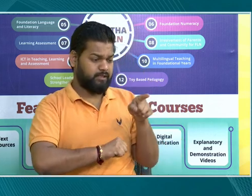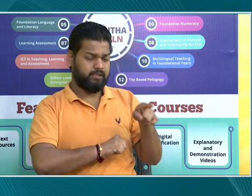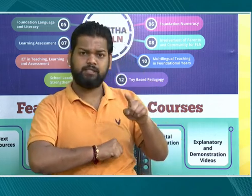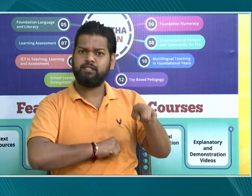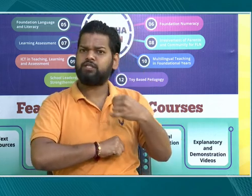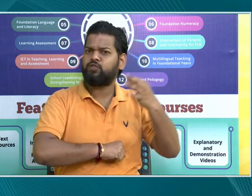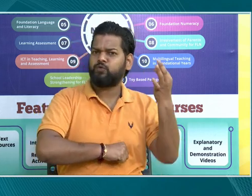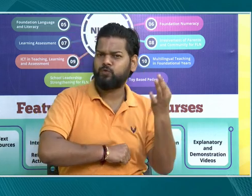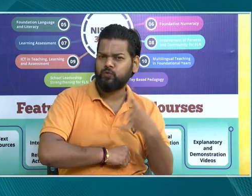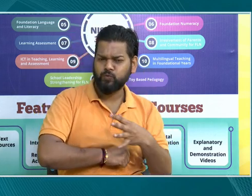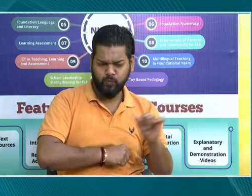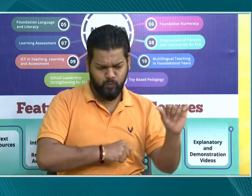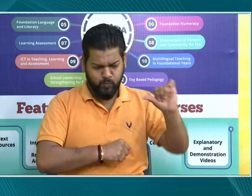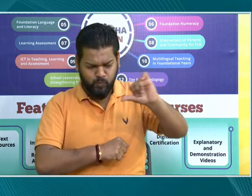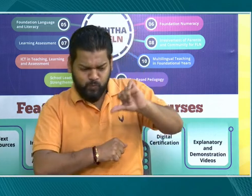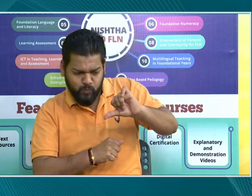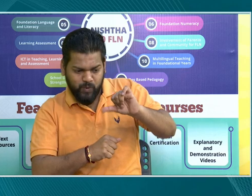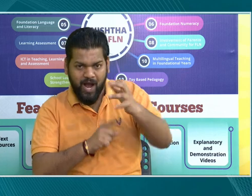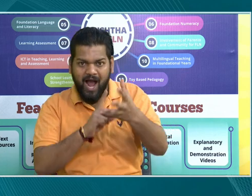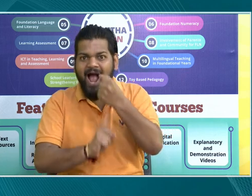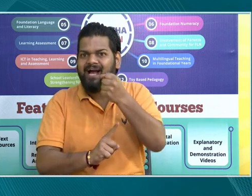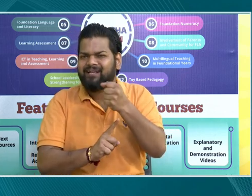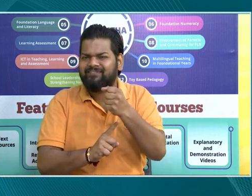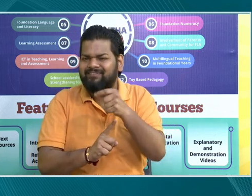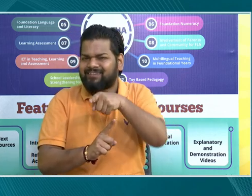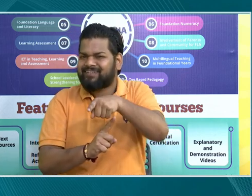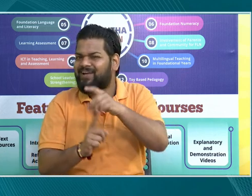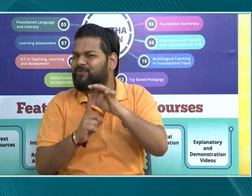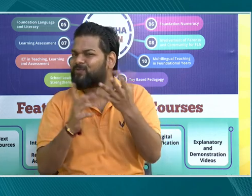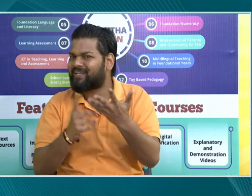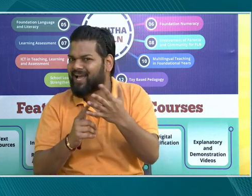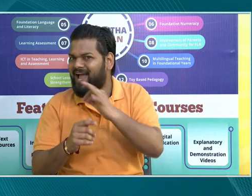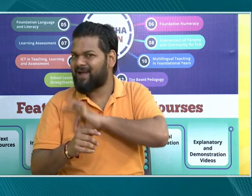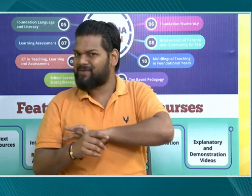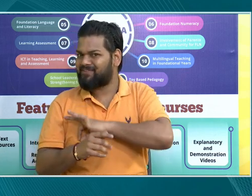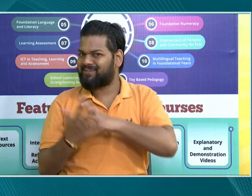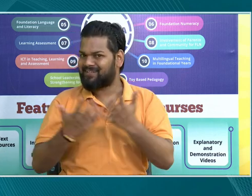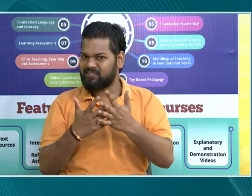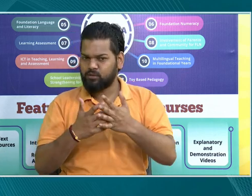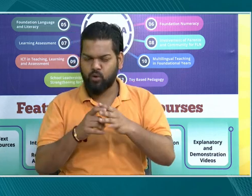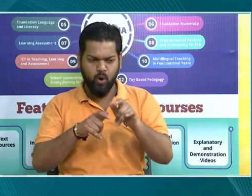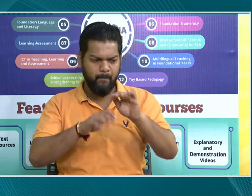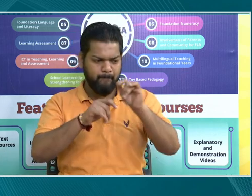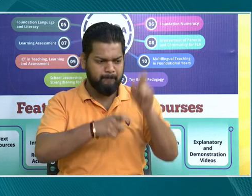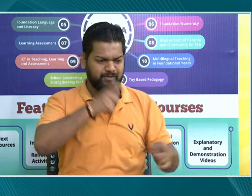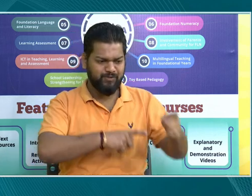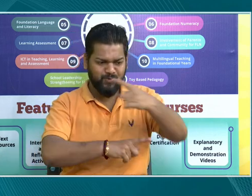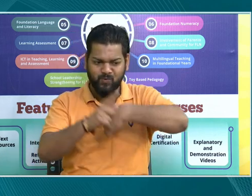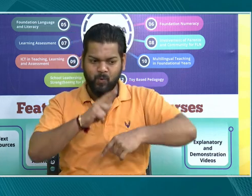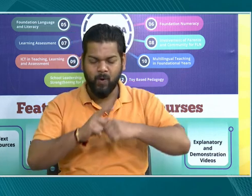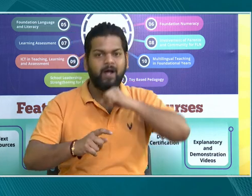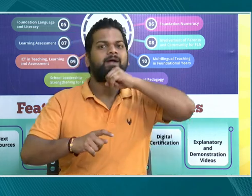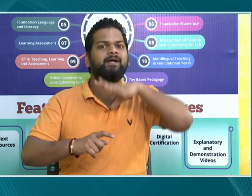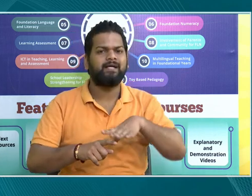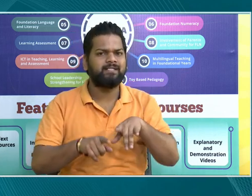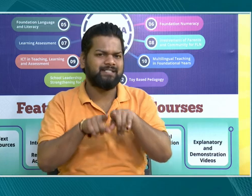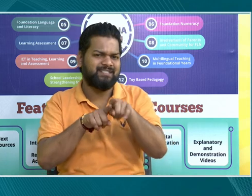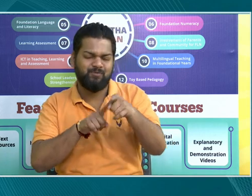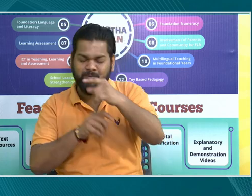made people younger. That means if you have that tonic, so you will become younger. Suppose you are 80 years old,